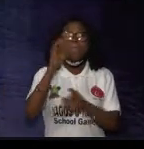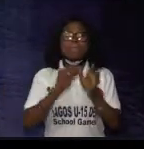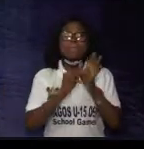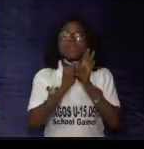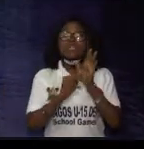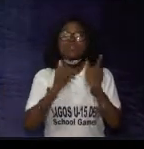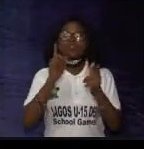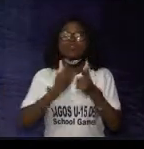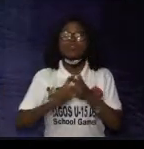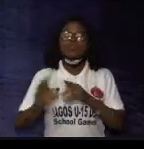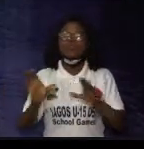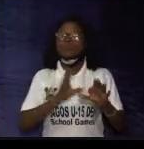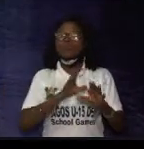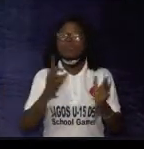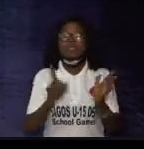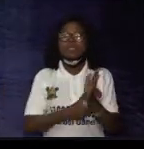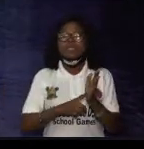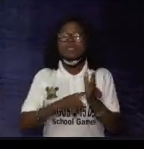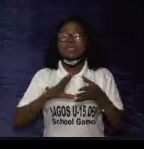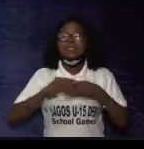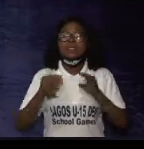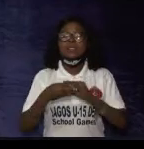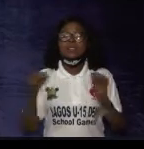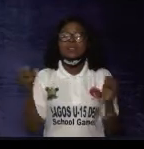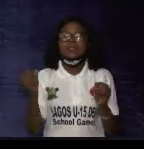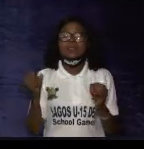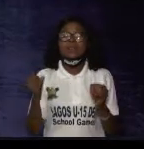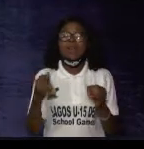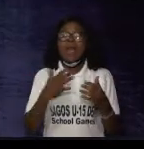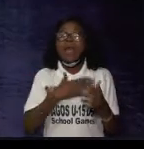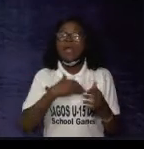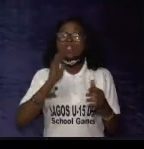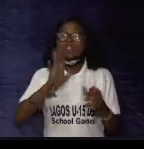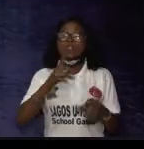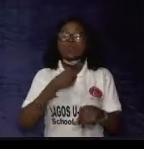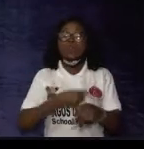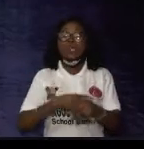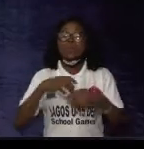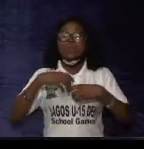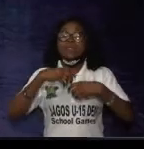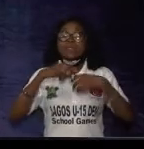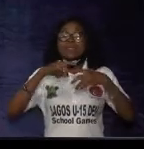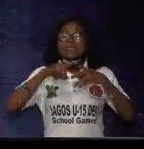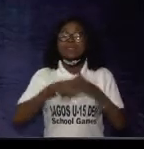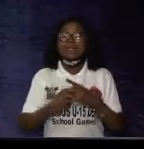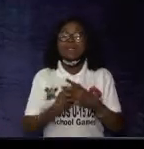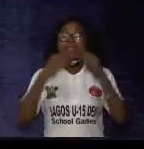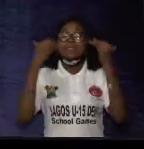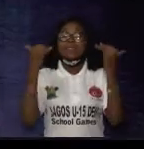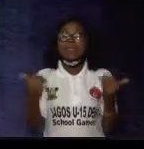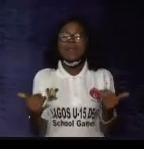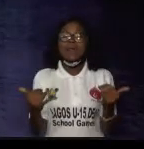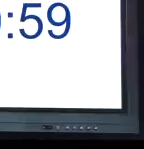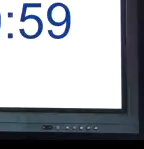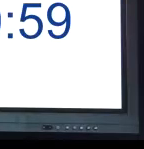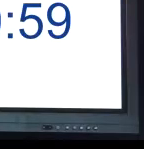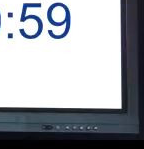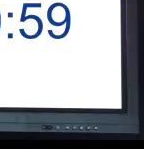1 minute to write the 4 sentences, and your time starts